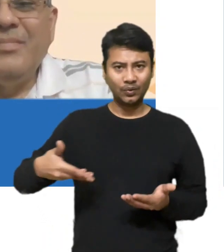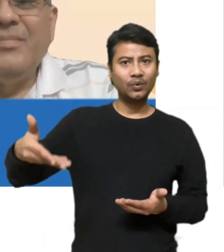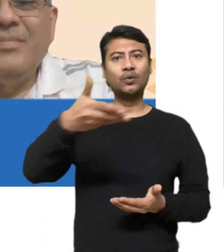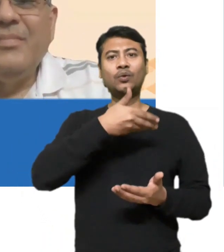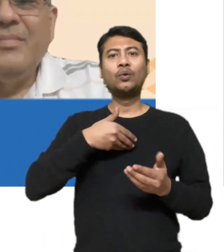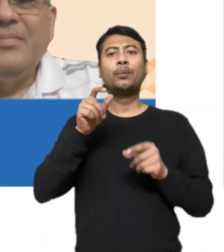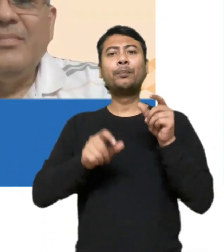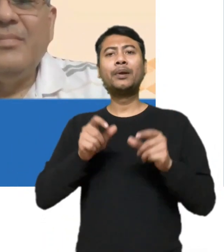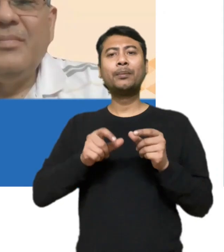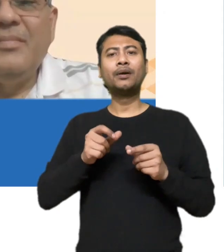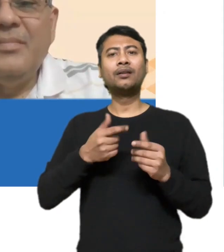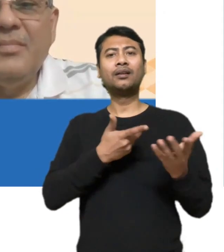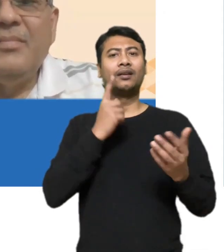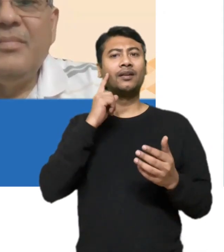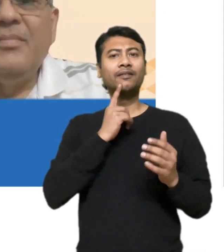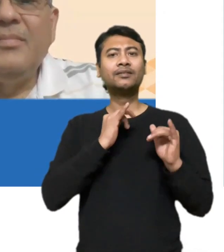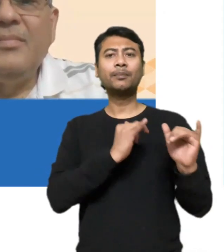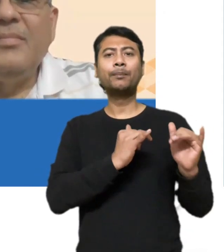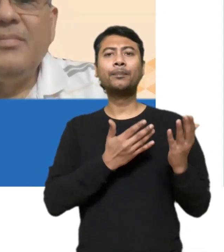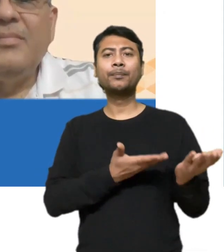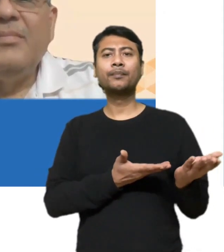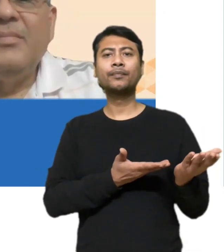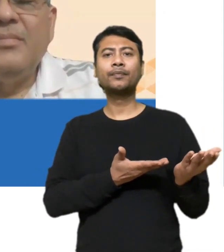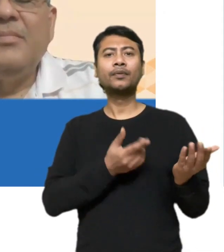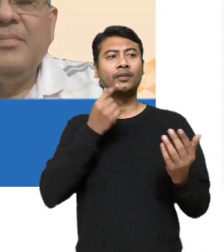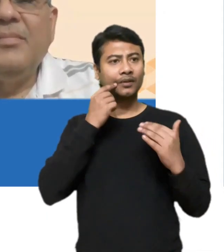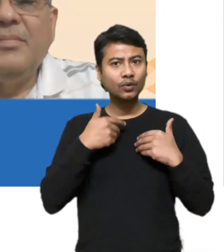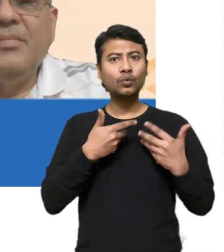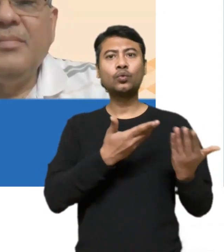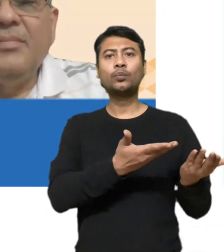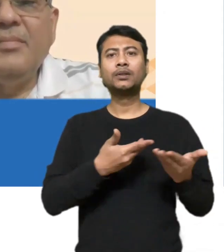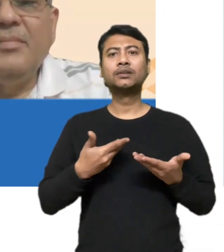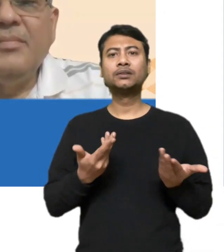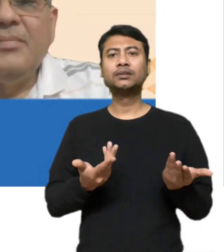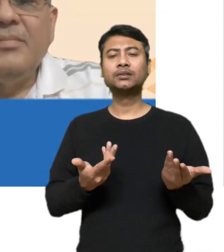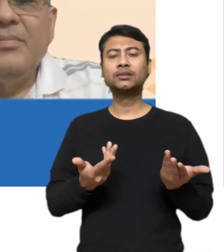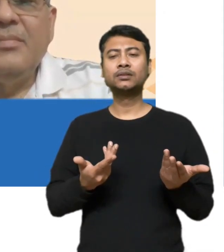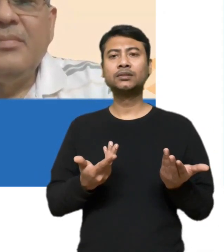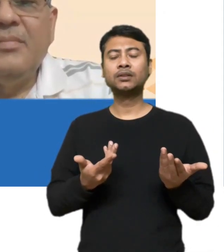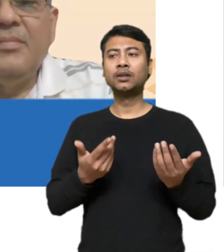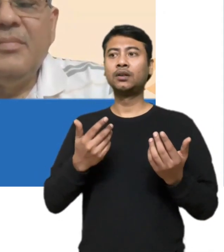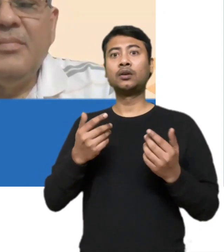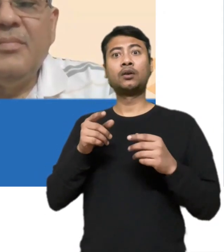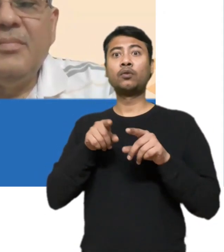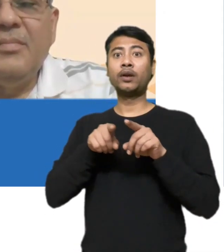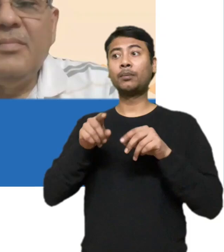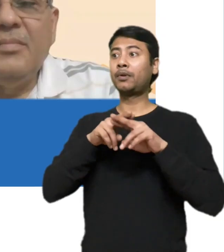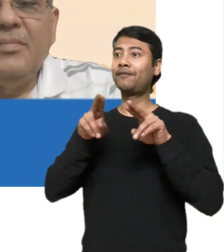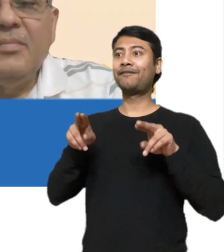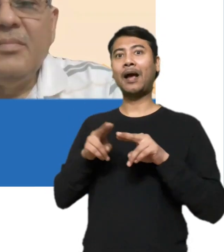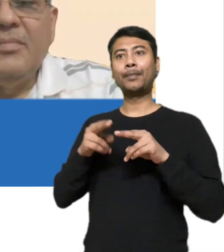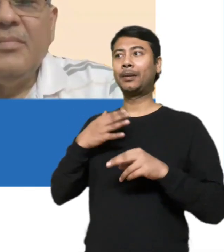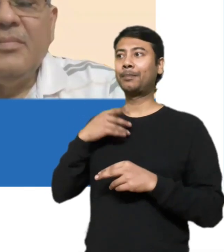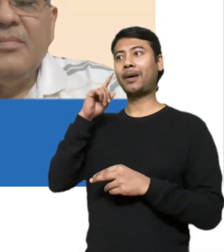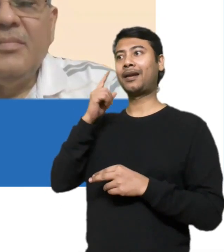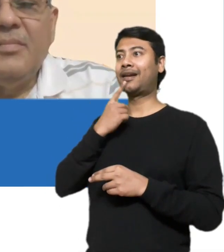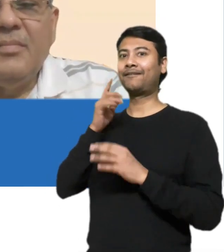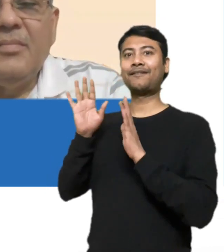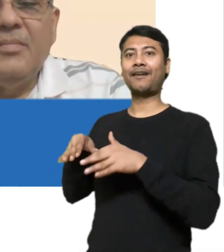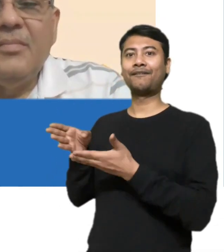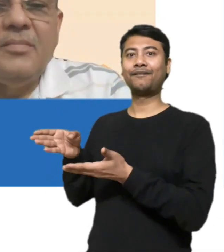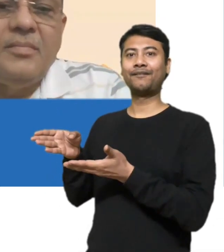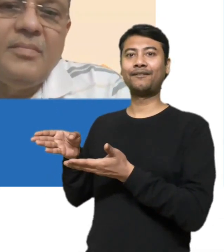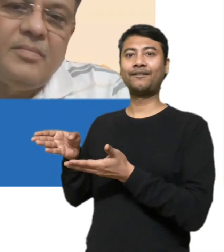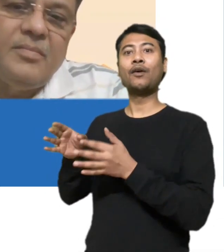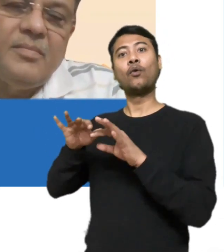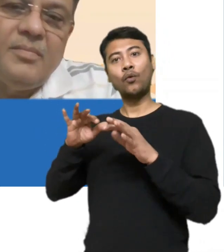people, and we have to be inclusive of them. Yeah, it's not only because a family member of yours might be deaf or